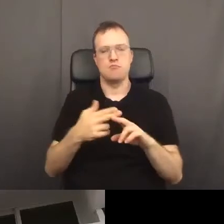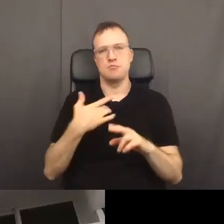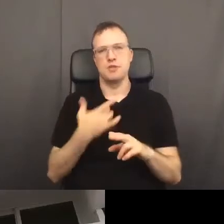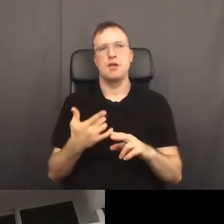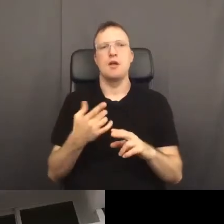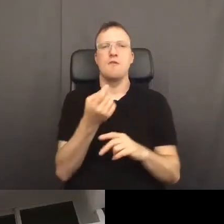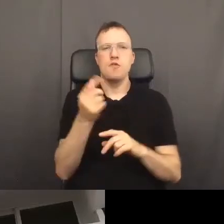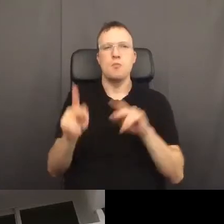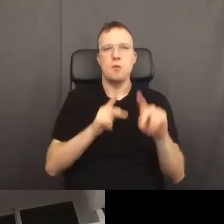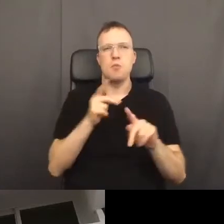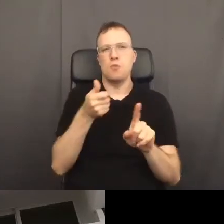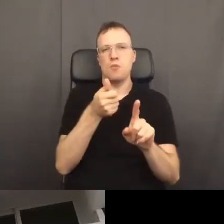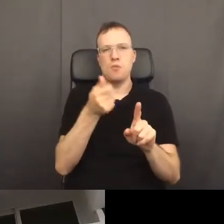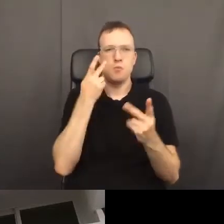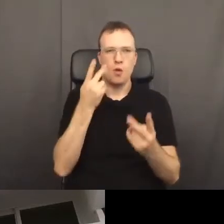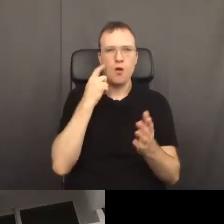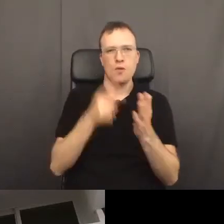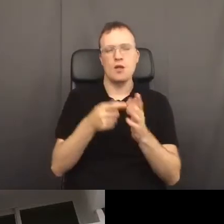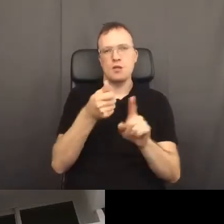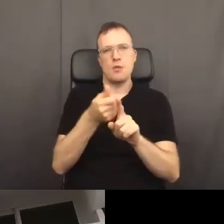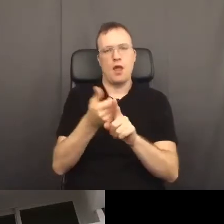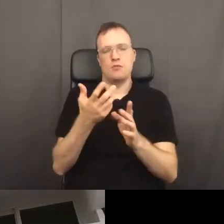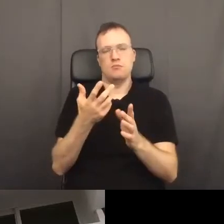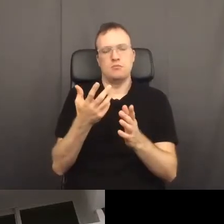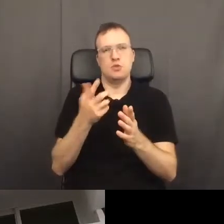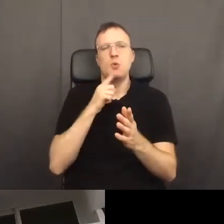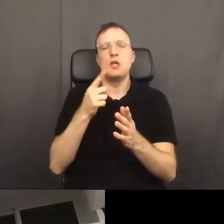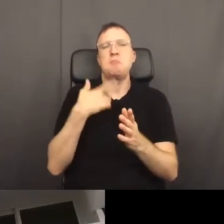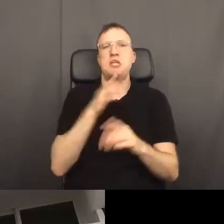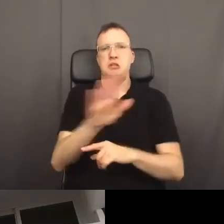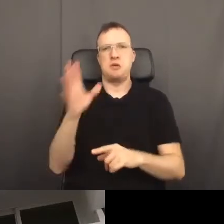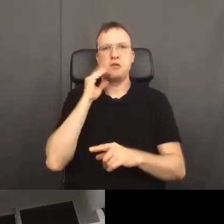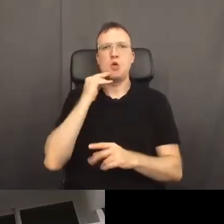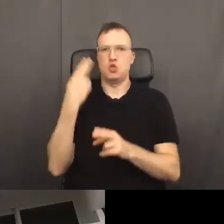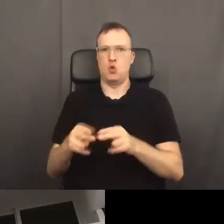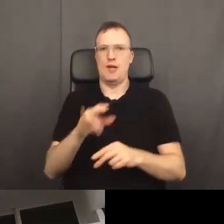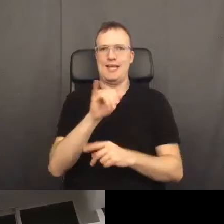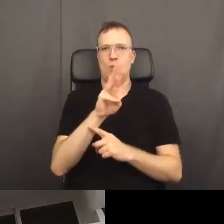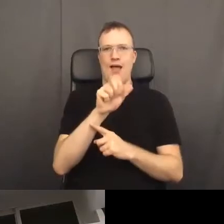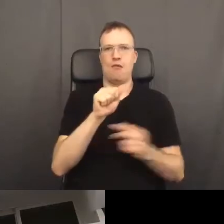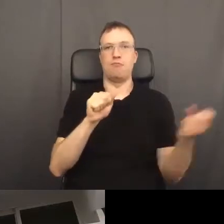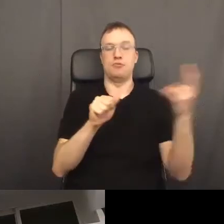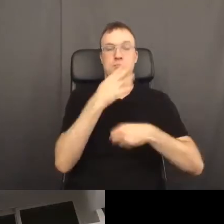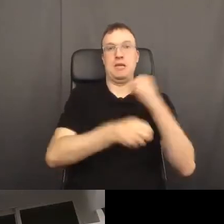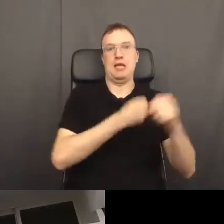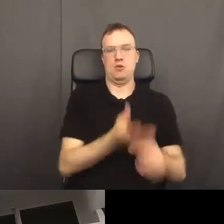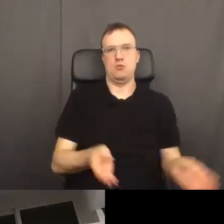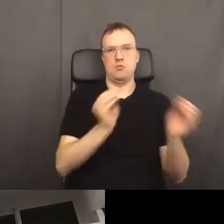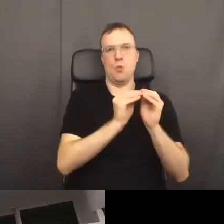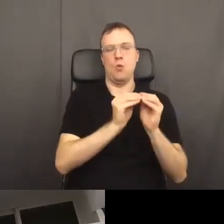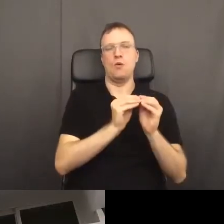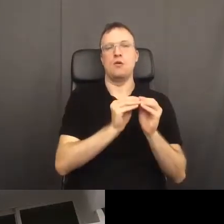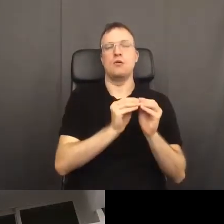have gone through the length of time that Iwao did, particularly in most of it